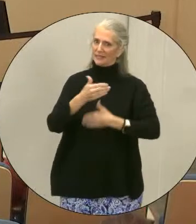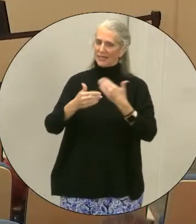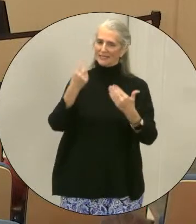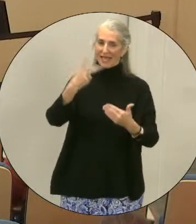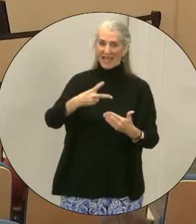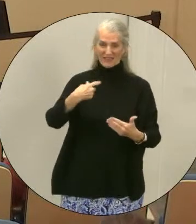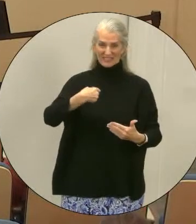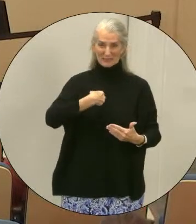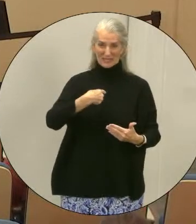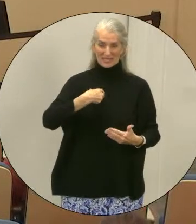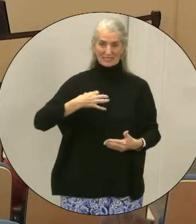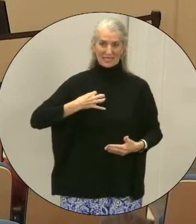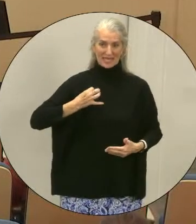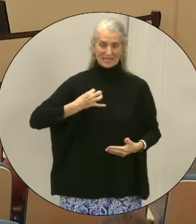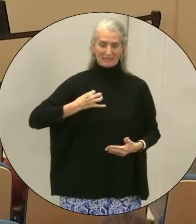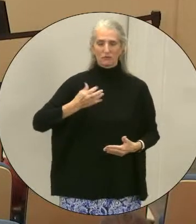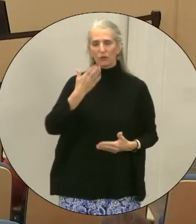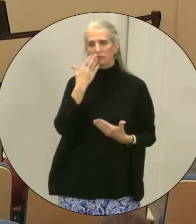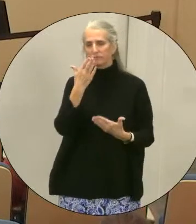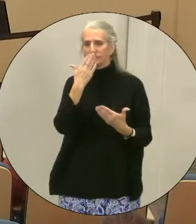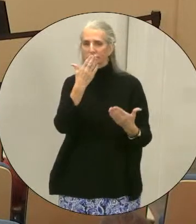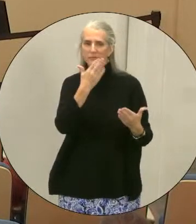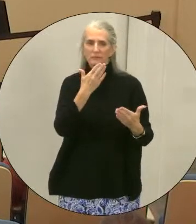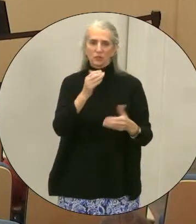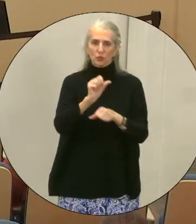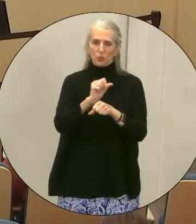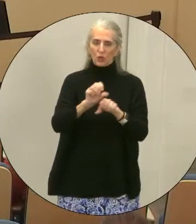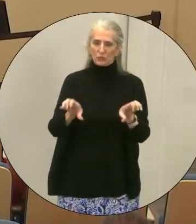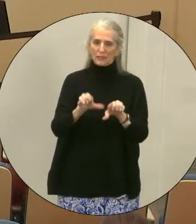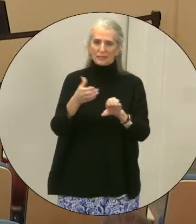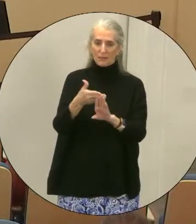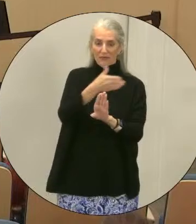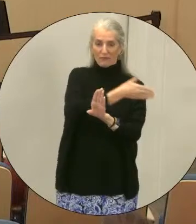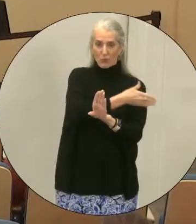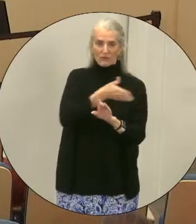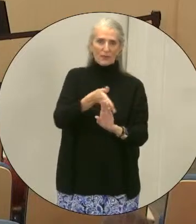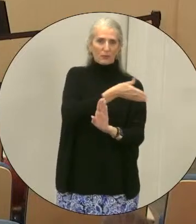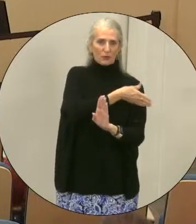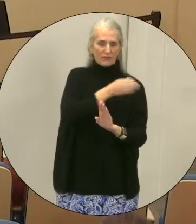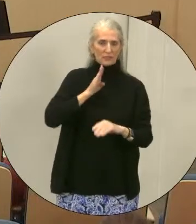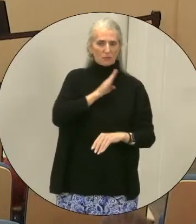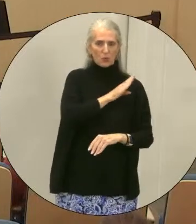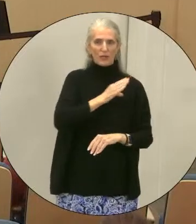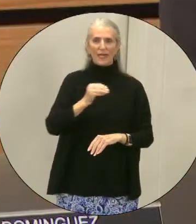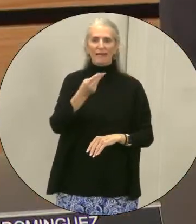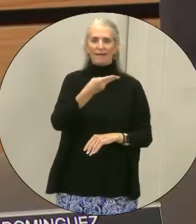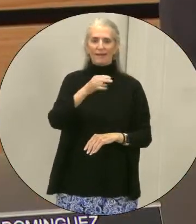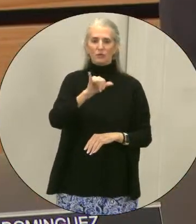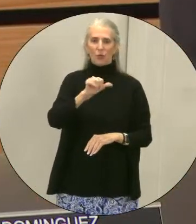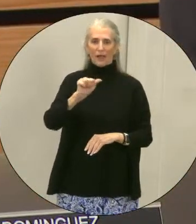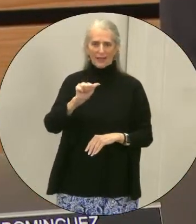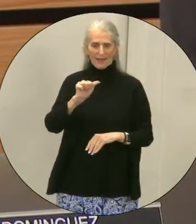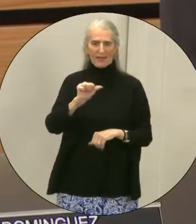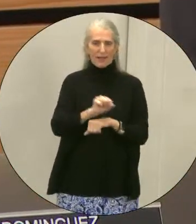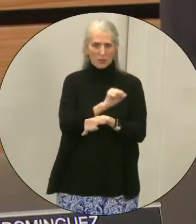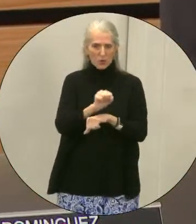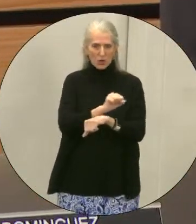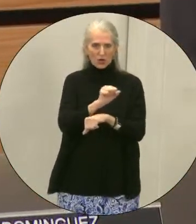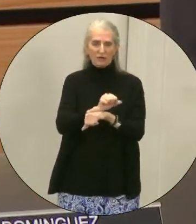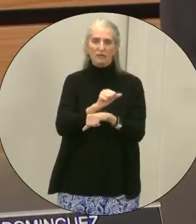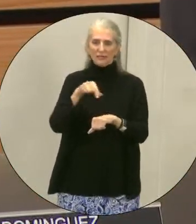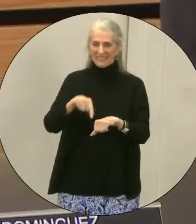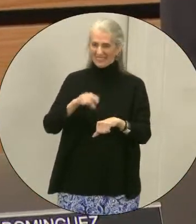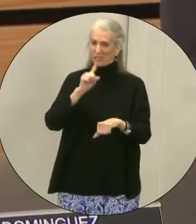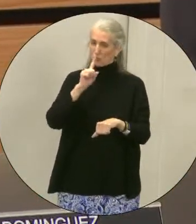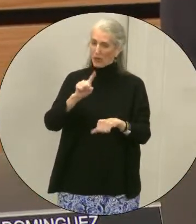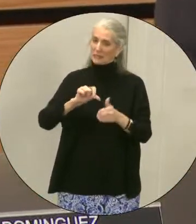candidate. So I appreciate the work that was done here before from the previous board and the work that was done by HYA. This was a very